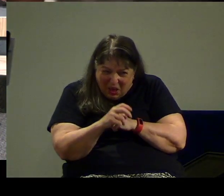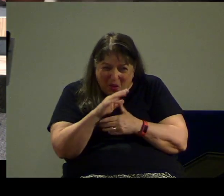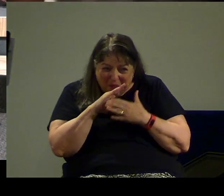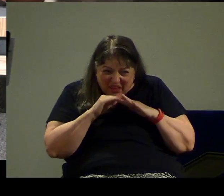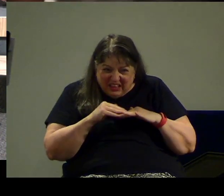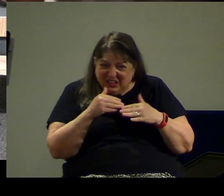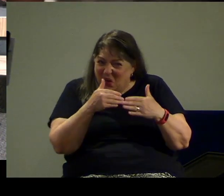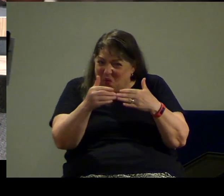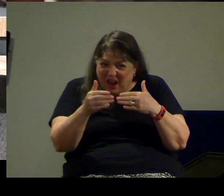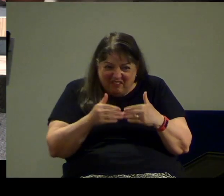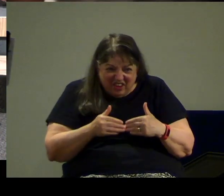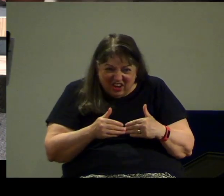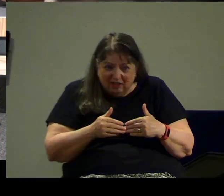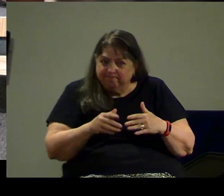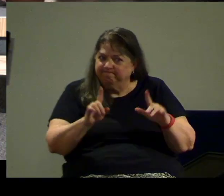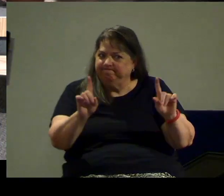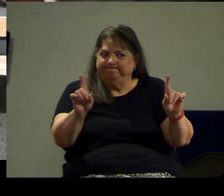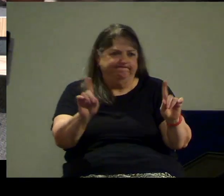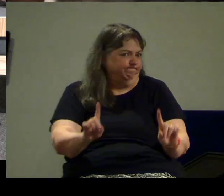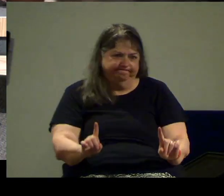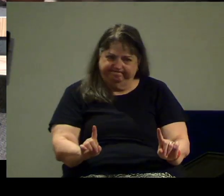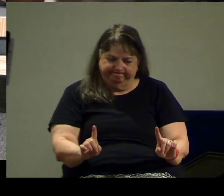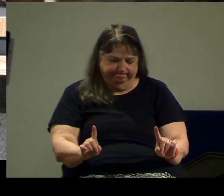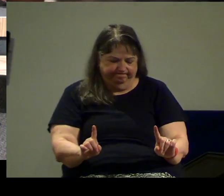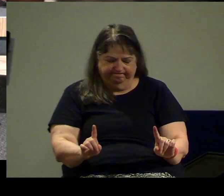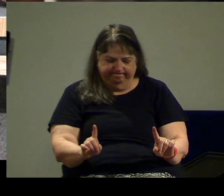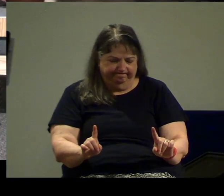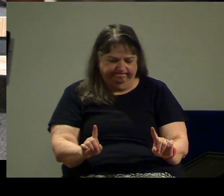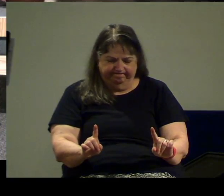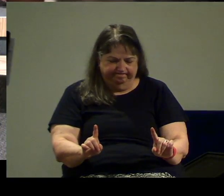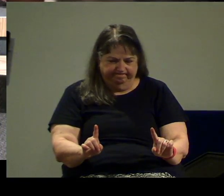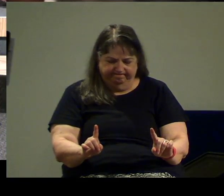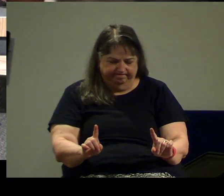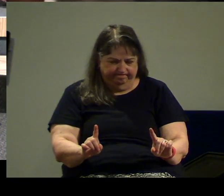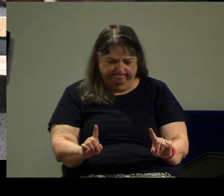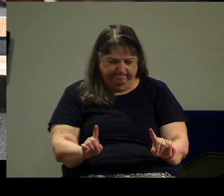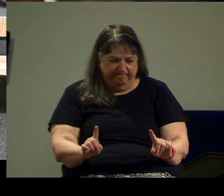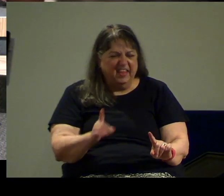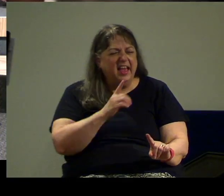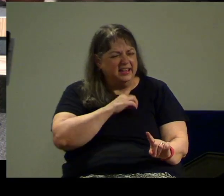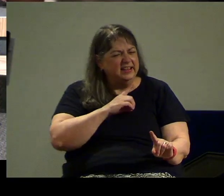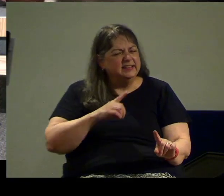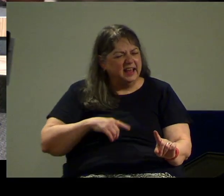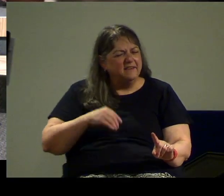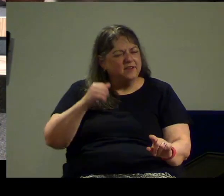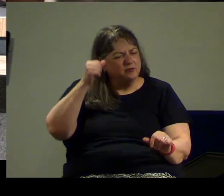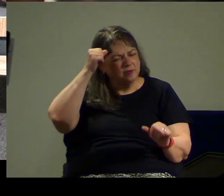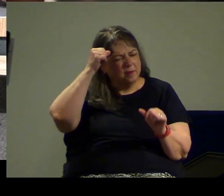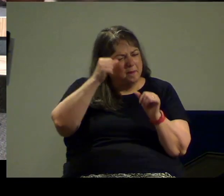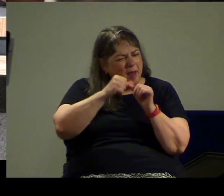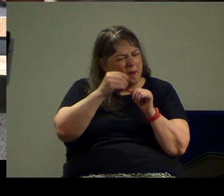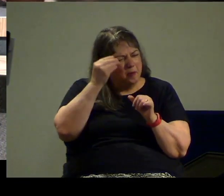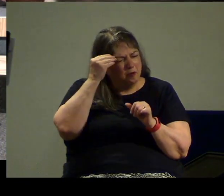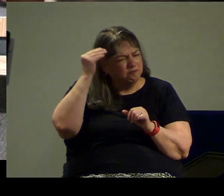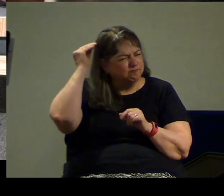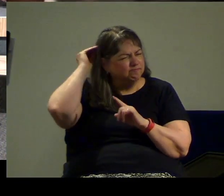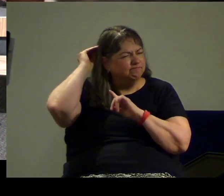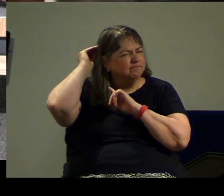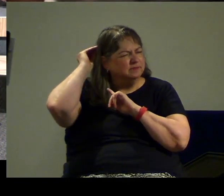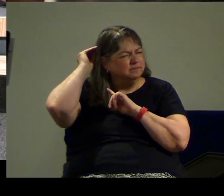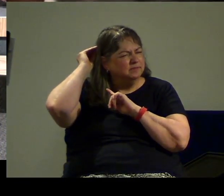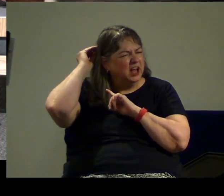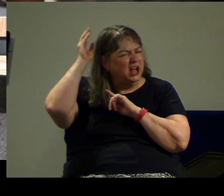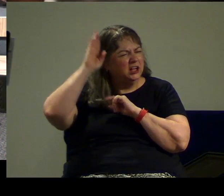So David understood and believed that the Lord had strengthened him in the past, and he always fought in the power of God.